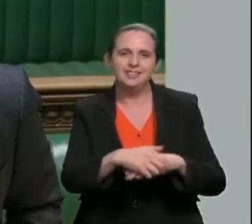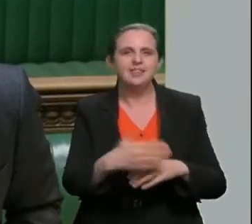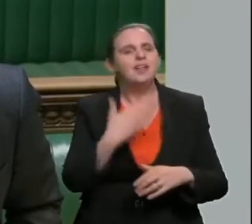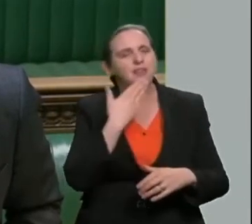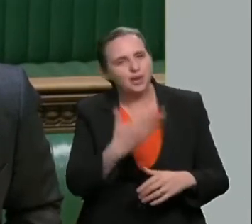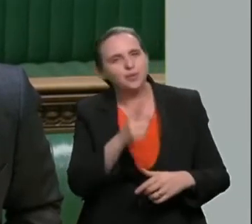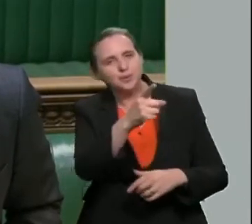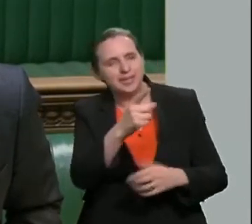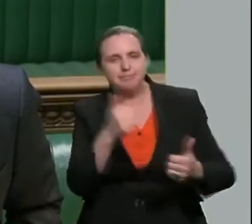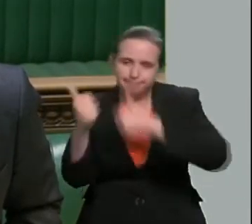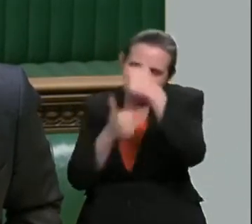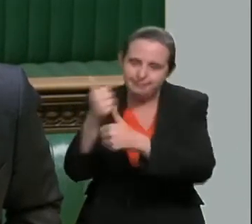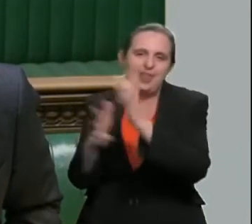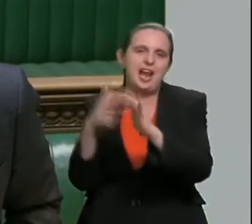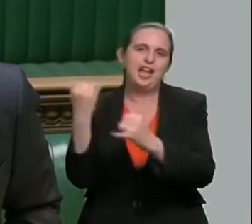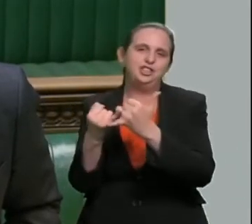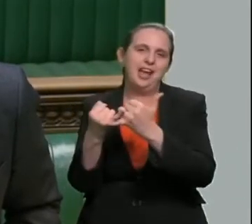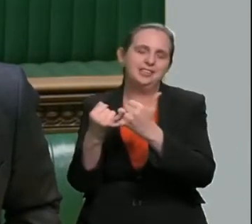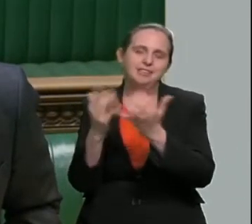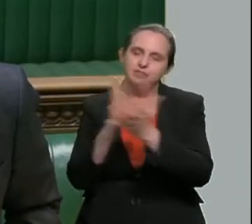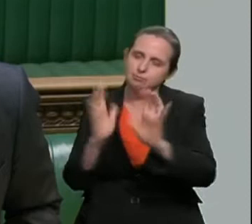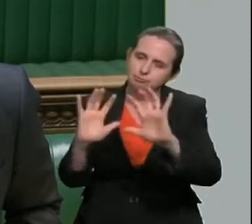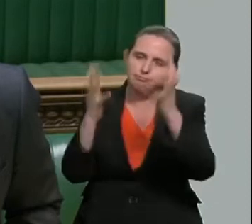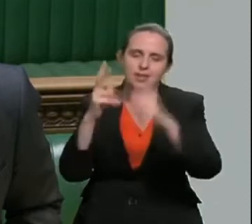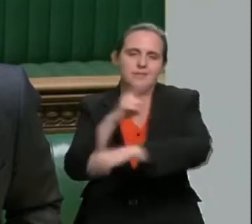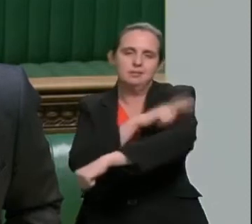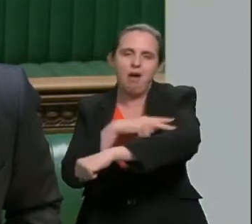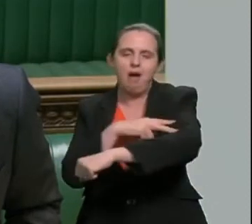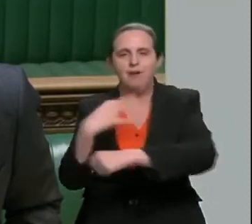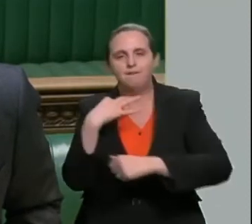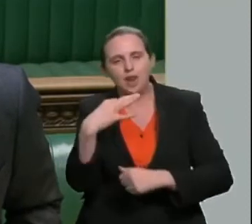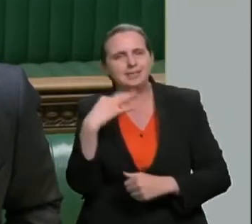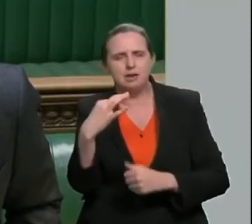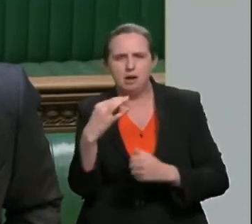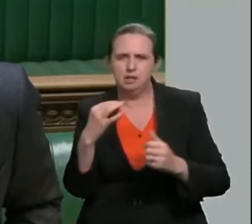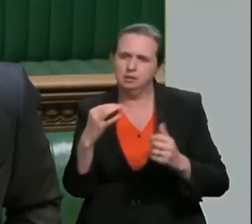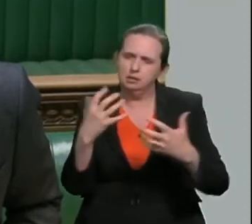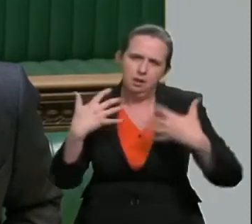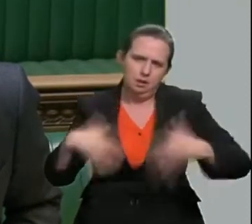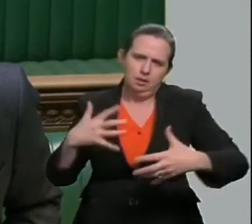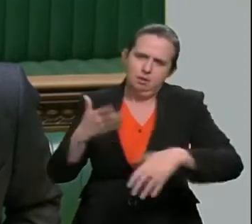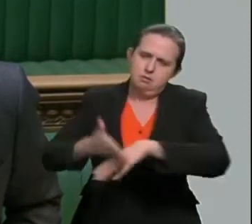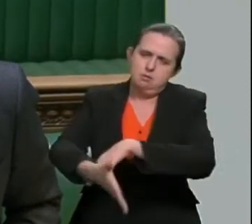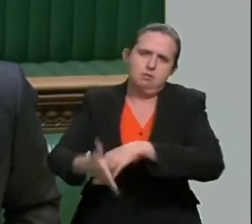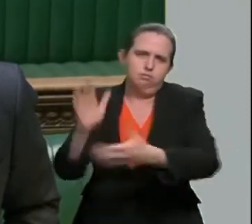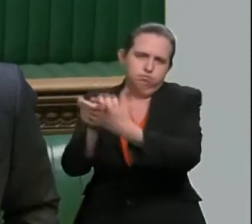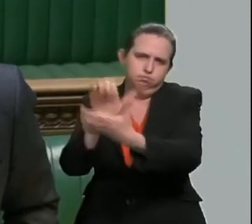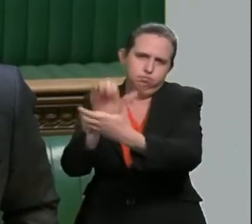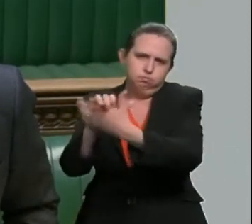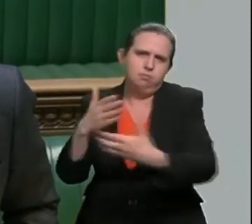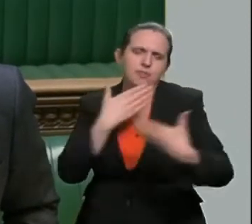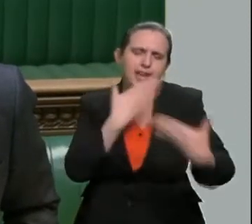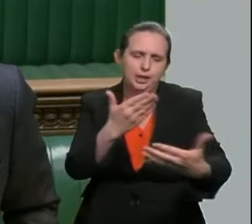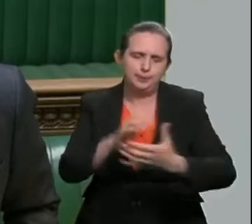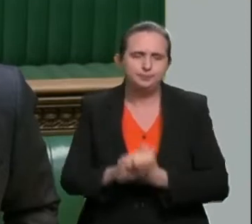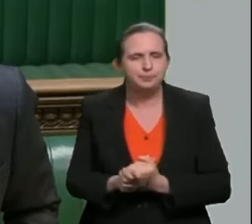the NHS staff and the Army, the volunteers, and many, many others. On his point